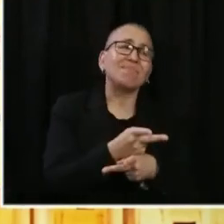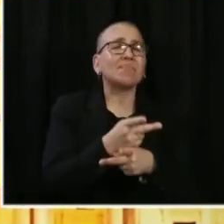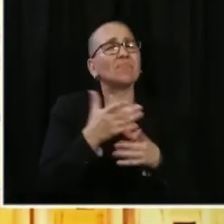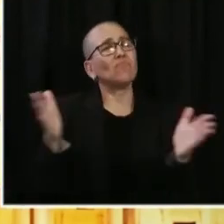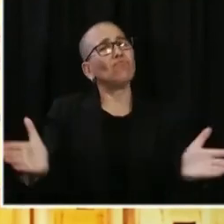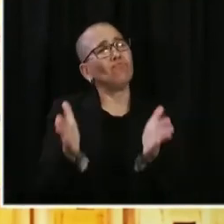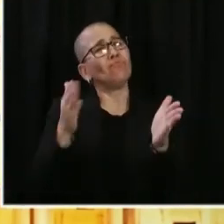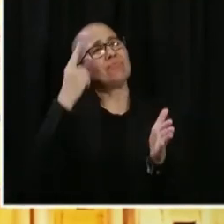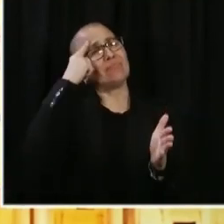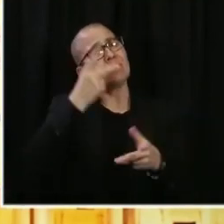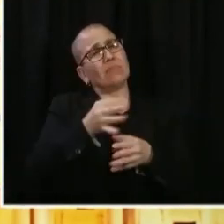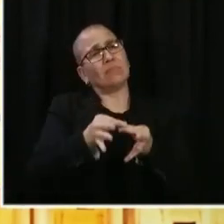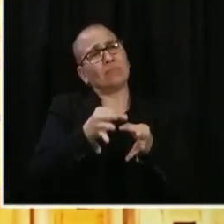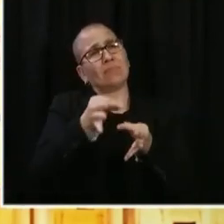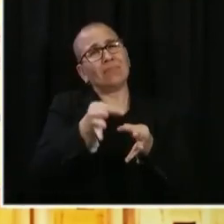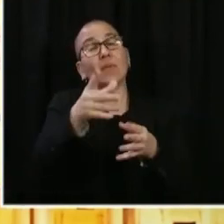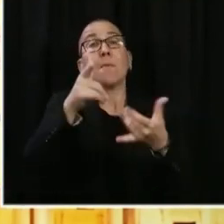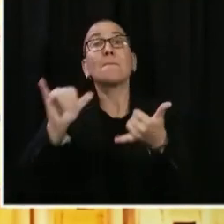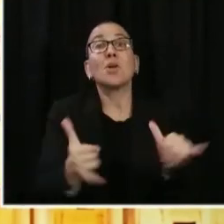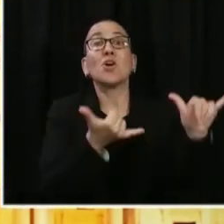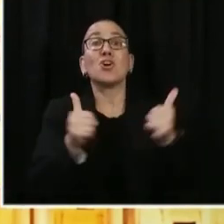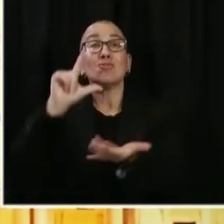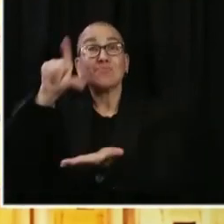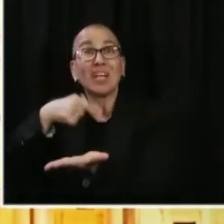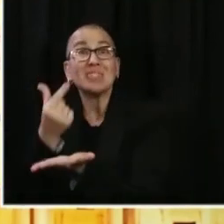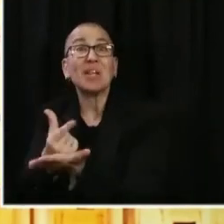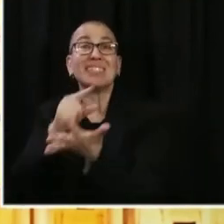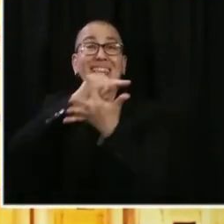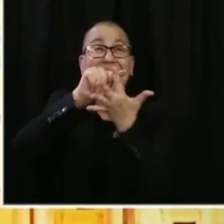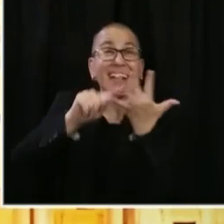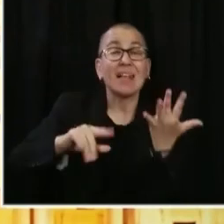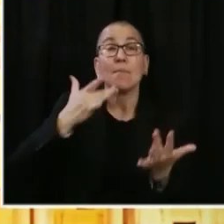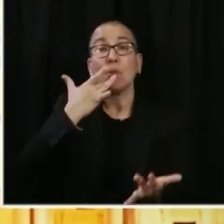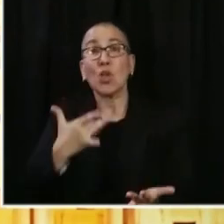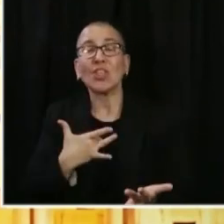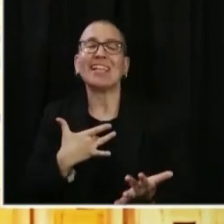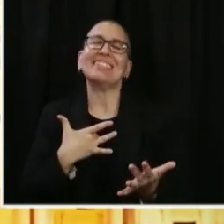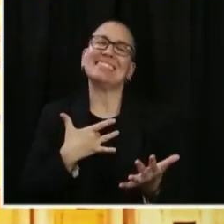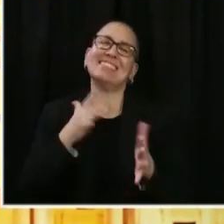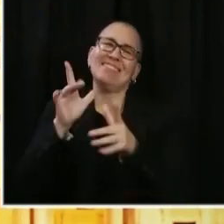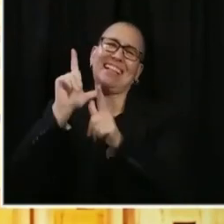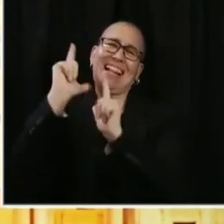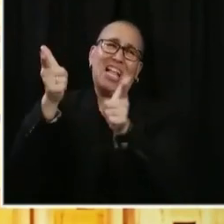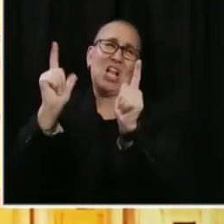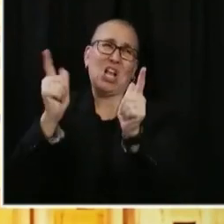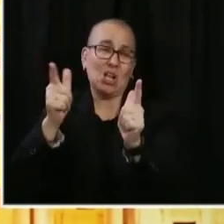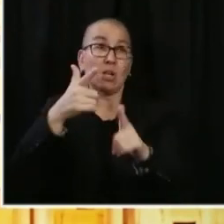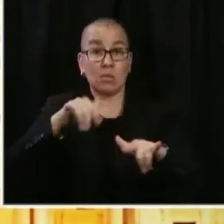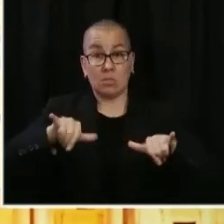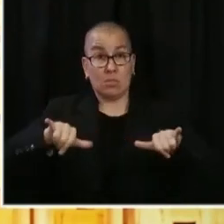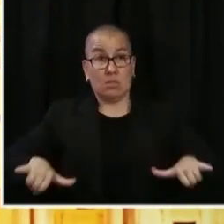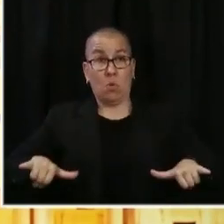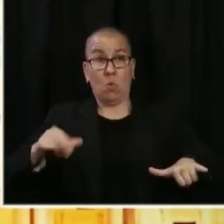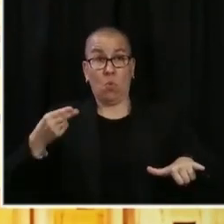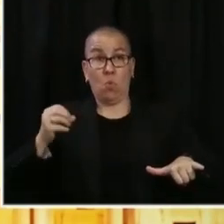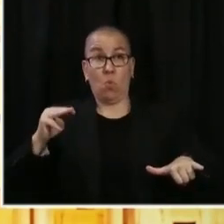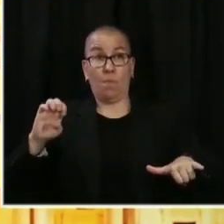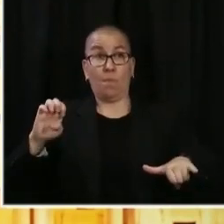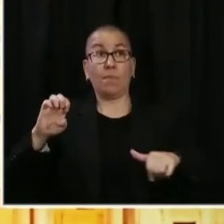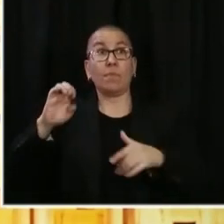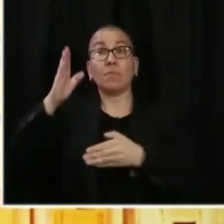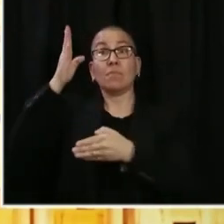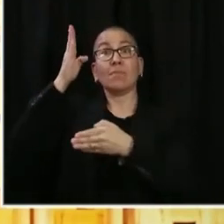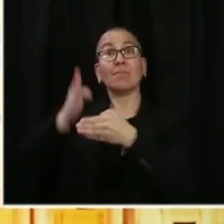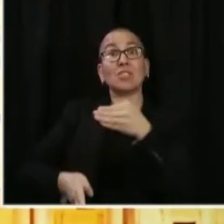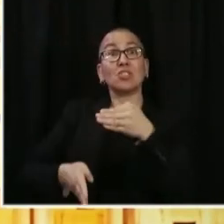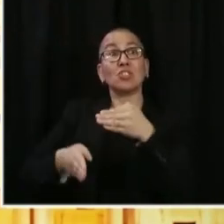and mental well-being is an important factor as we chart our path forward. When the stay-at-home order ends on May 18th, we're replacing it with a